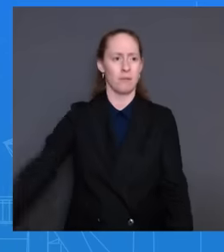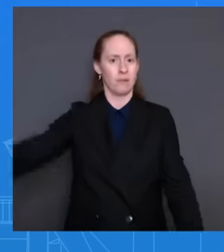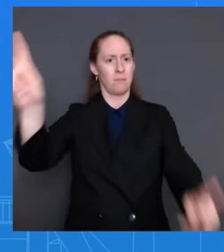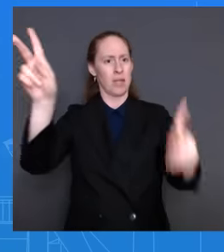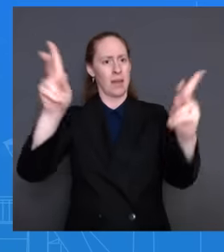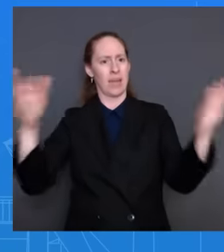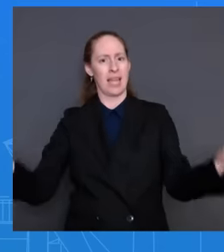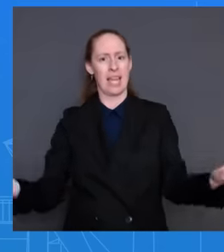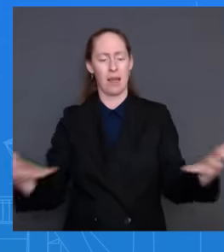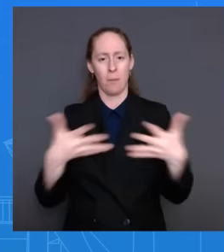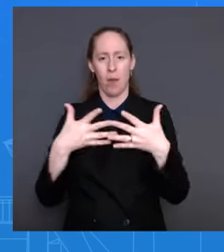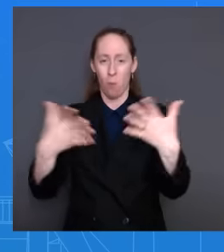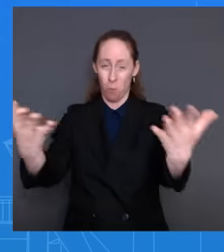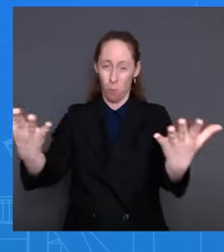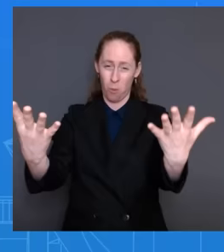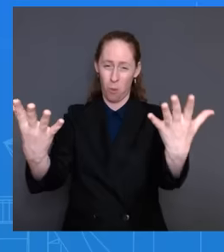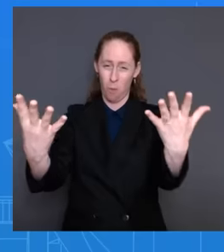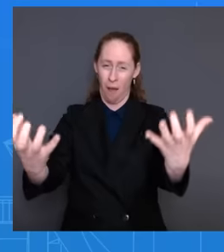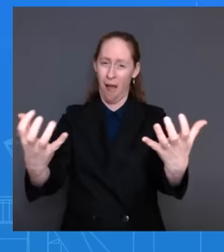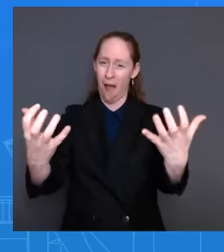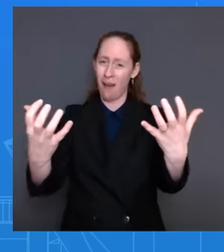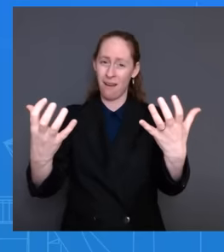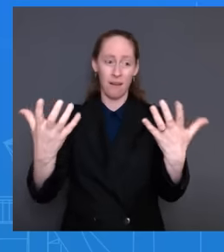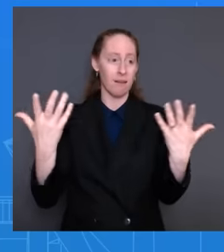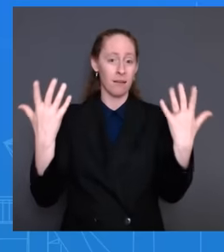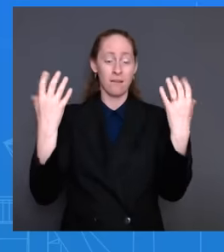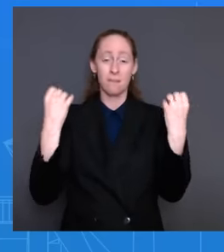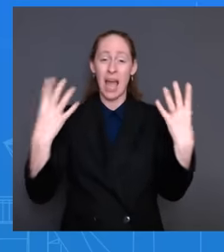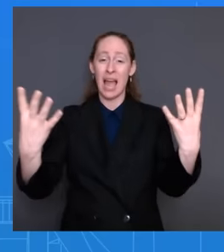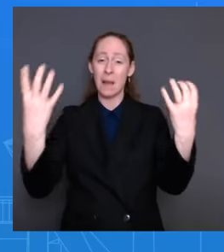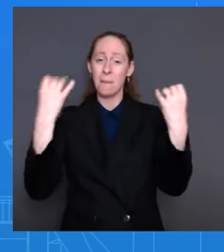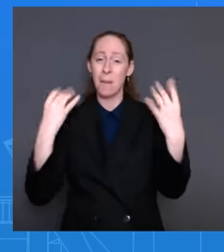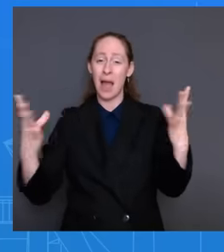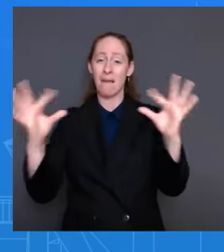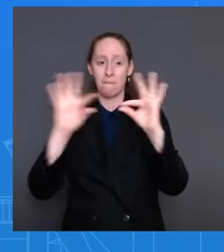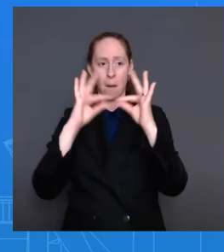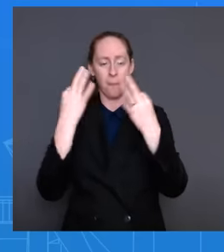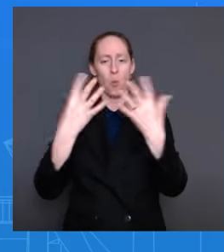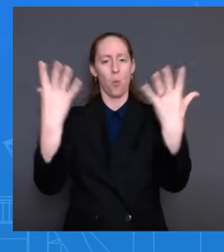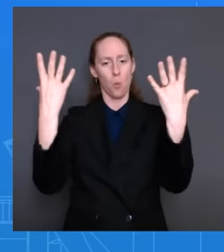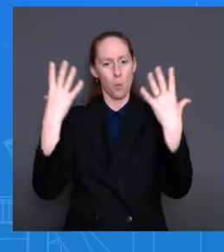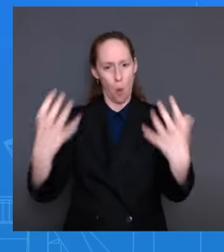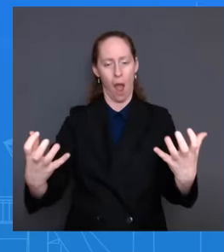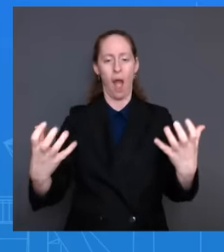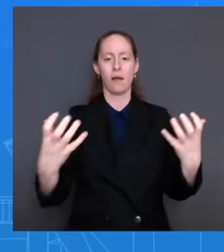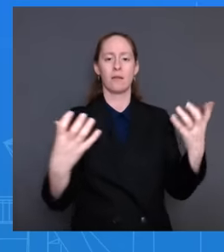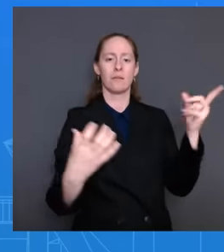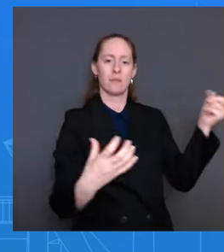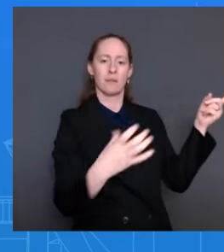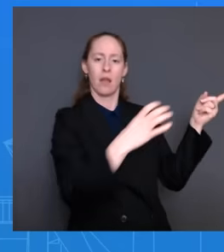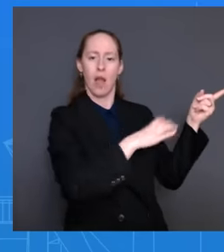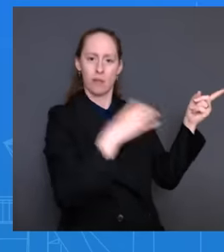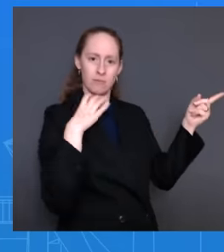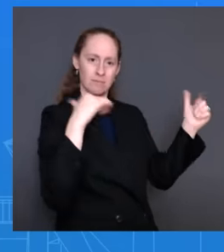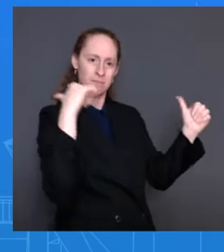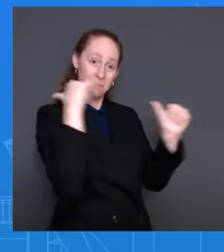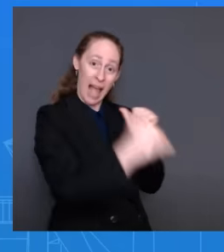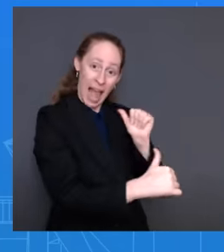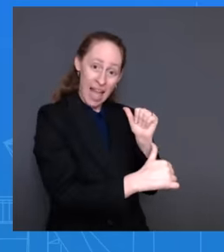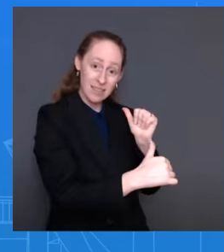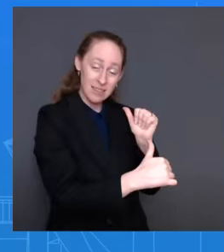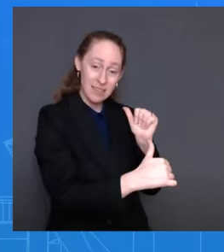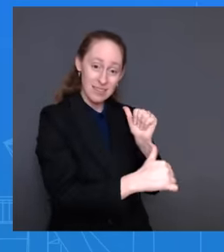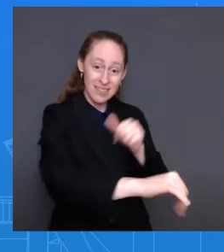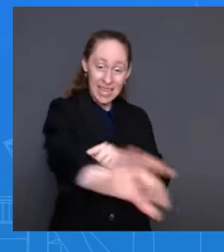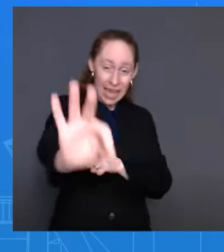families, from the American public that wants Congress to act. 90% of gun owners support universal background checks.